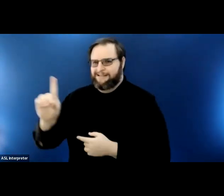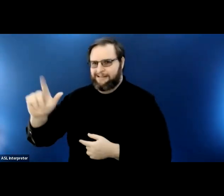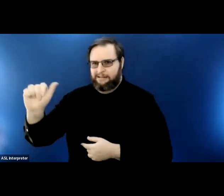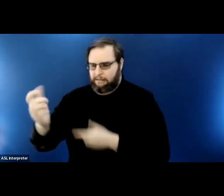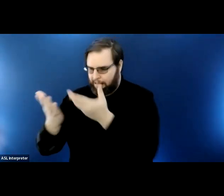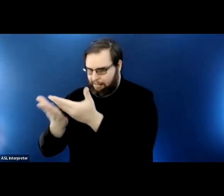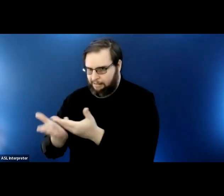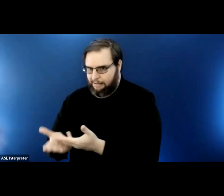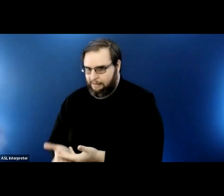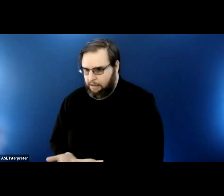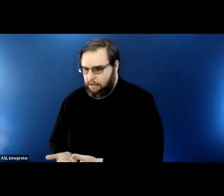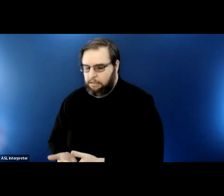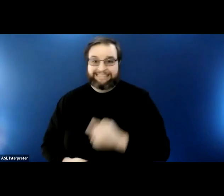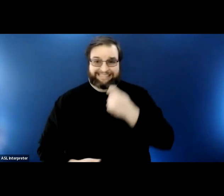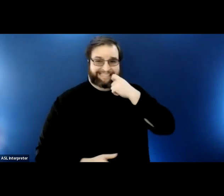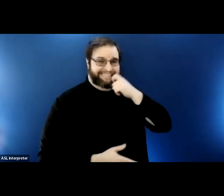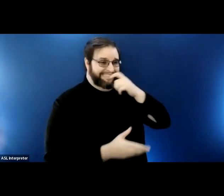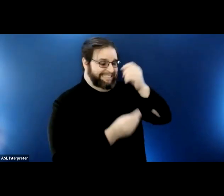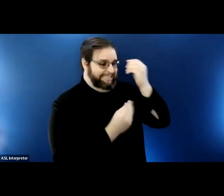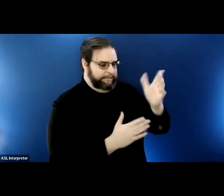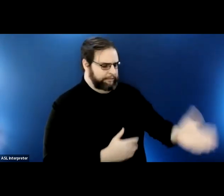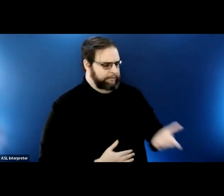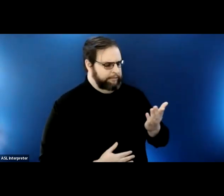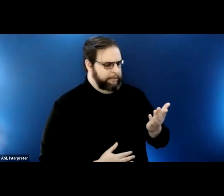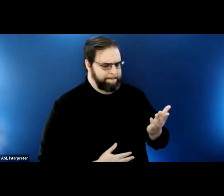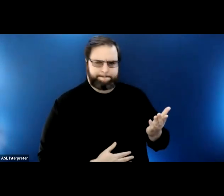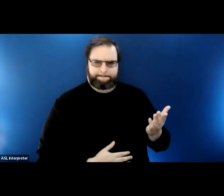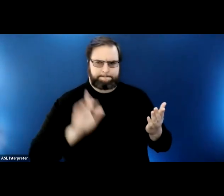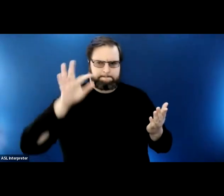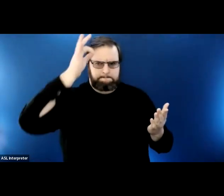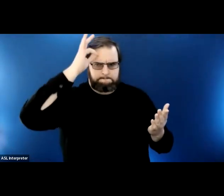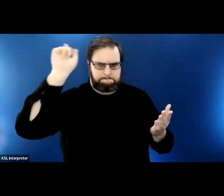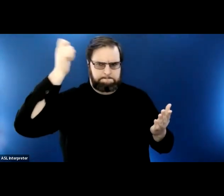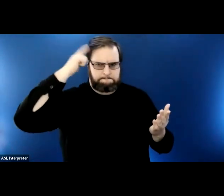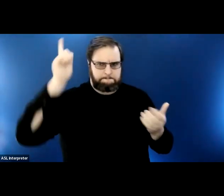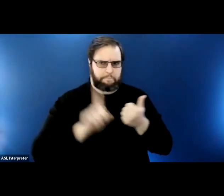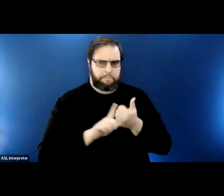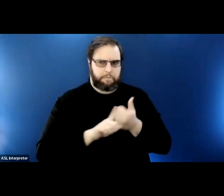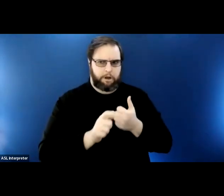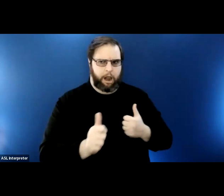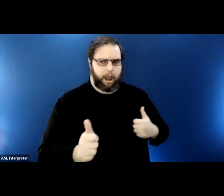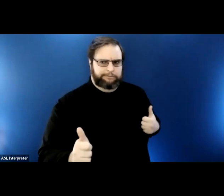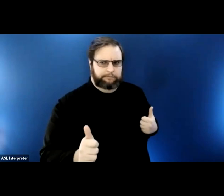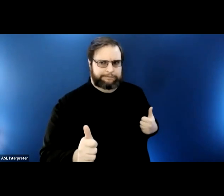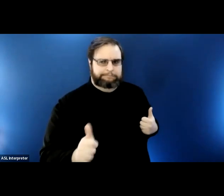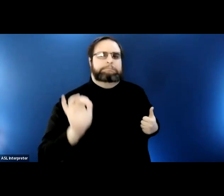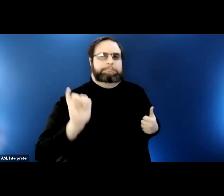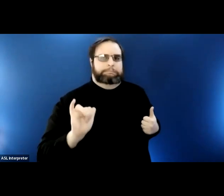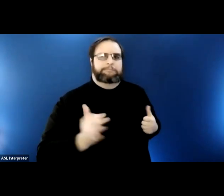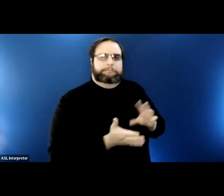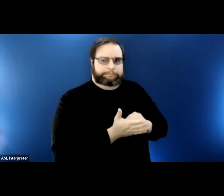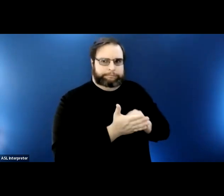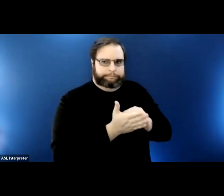Unfortunately, as I peruse recent data, I can only surmise our federal government has a long way to go towards providing